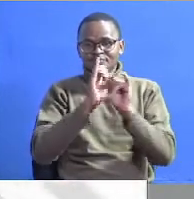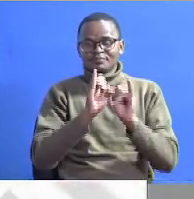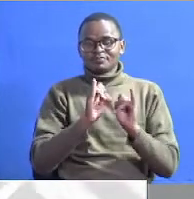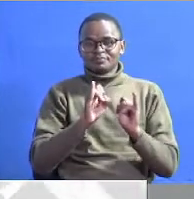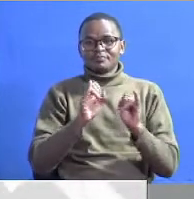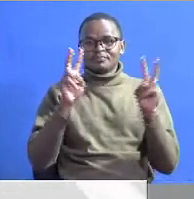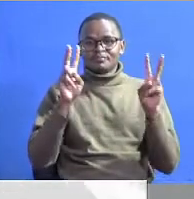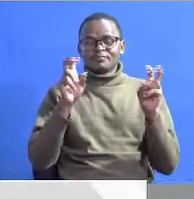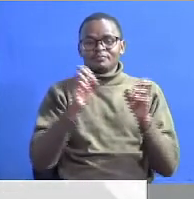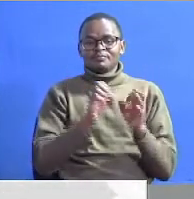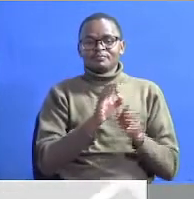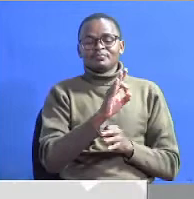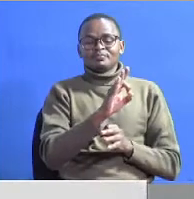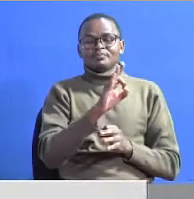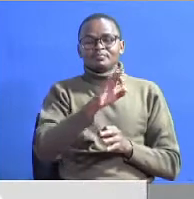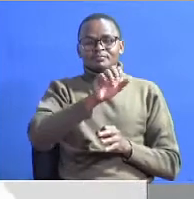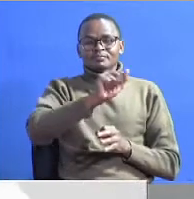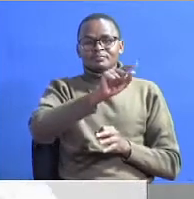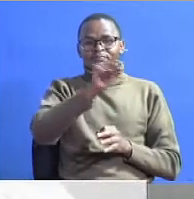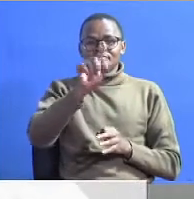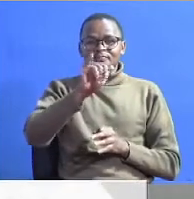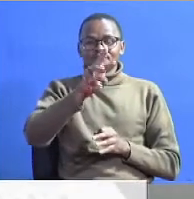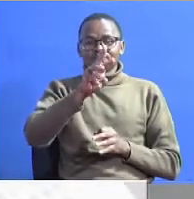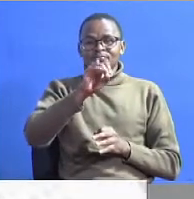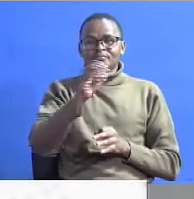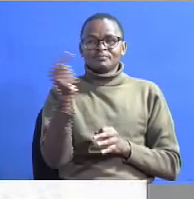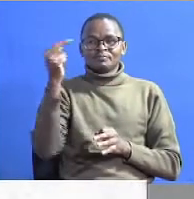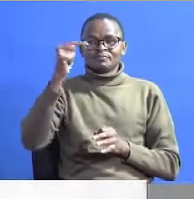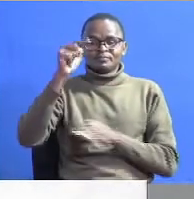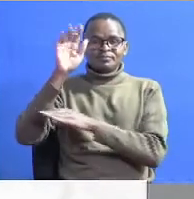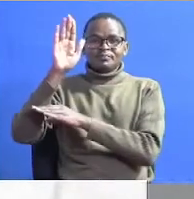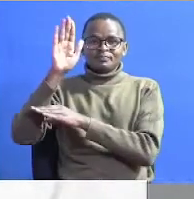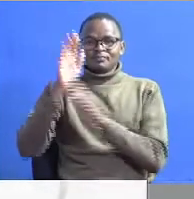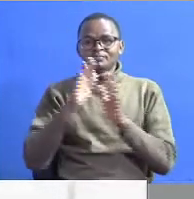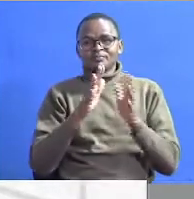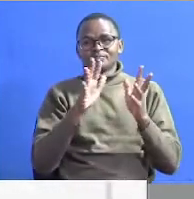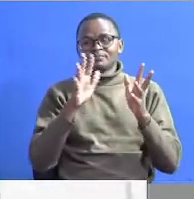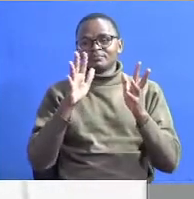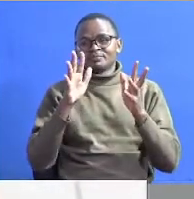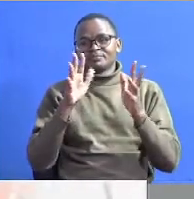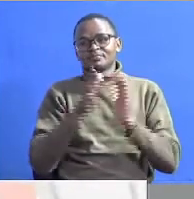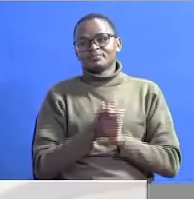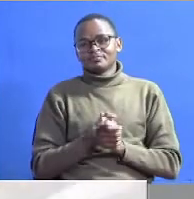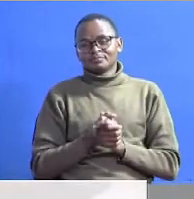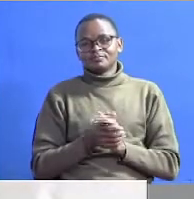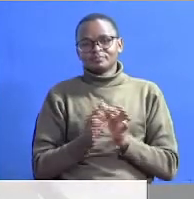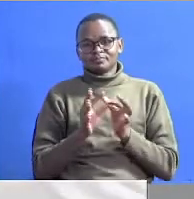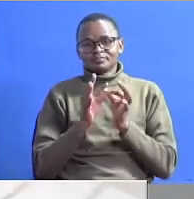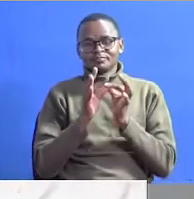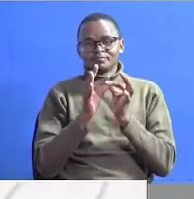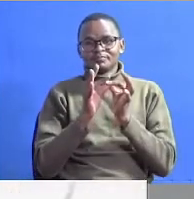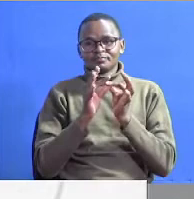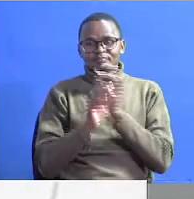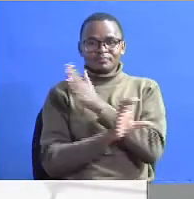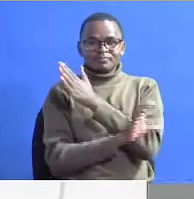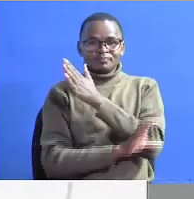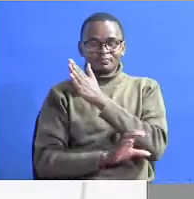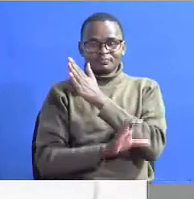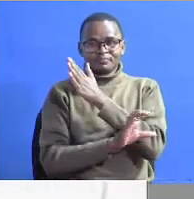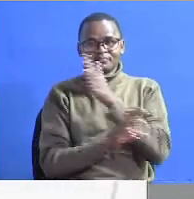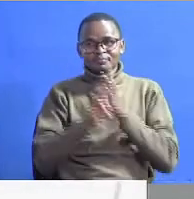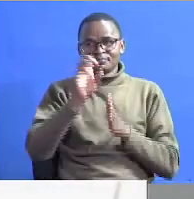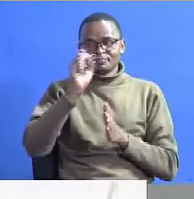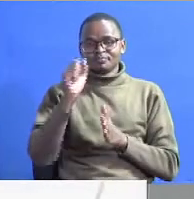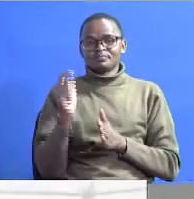the issue of Azimio leader not attending the swearing-in ceremony, the unity of this country